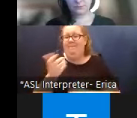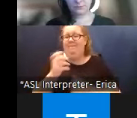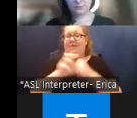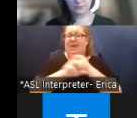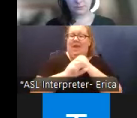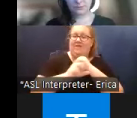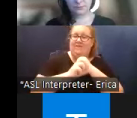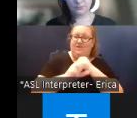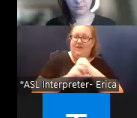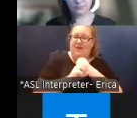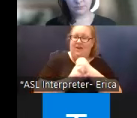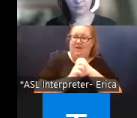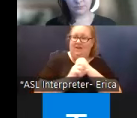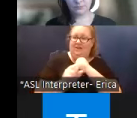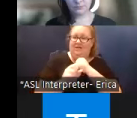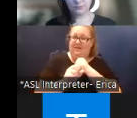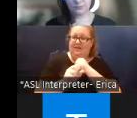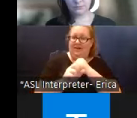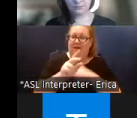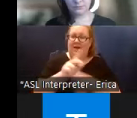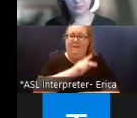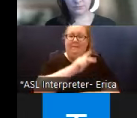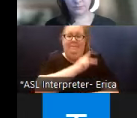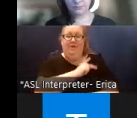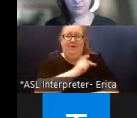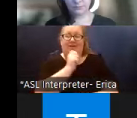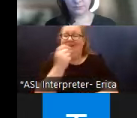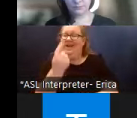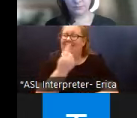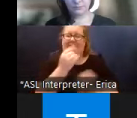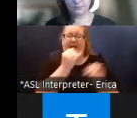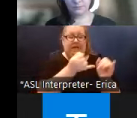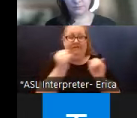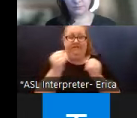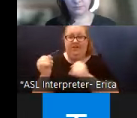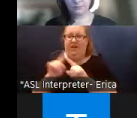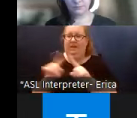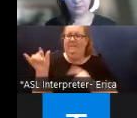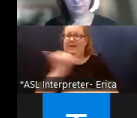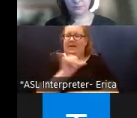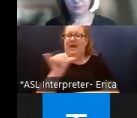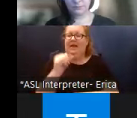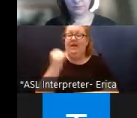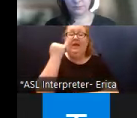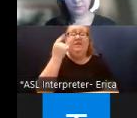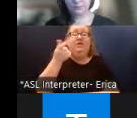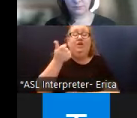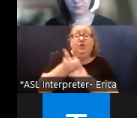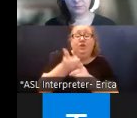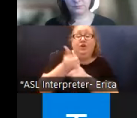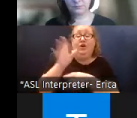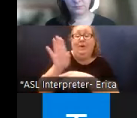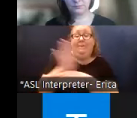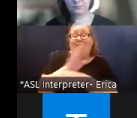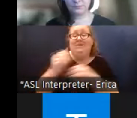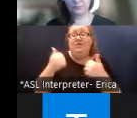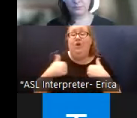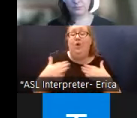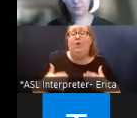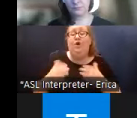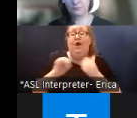advertise personally, not like individually, but like I said, if you're a business owner, how